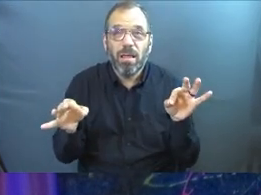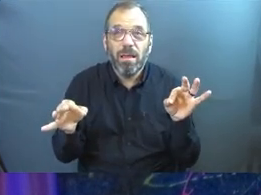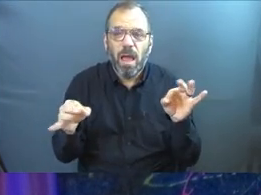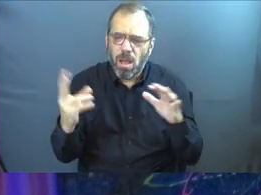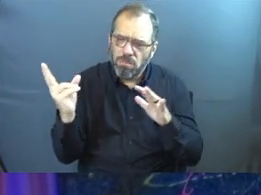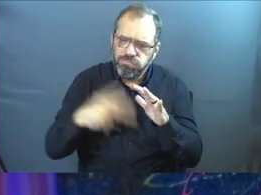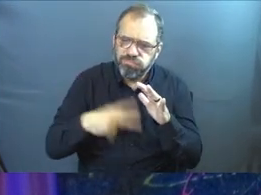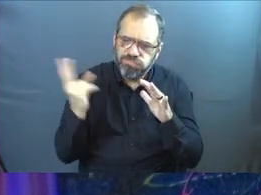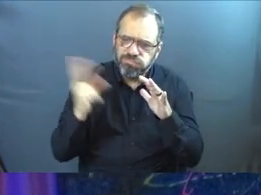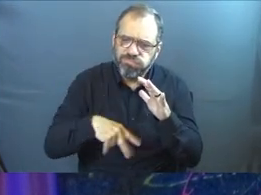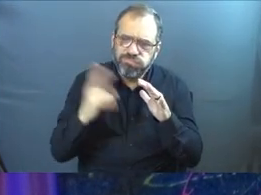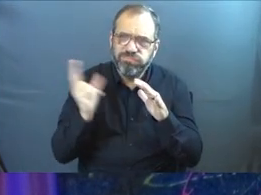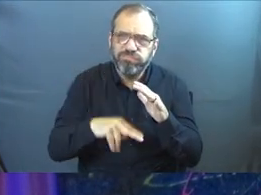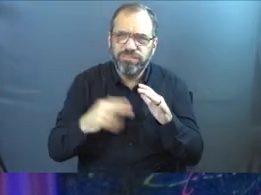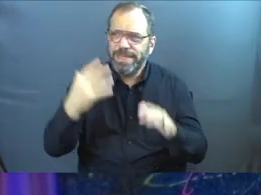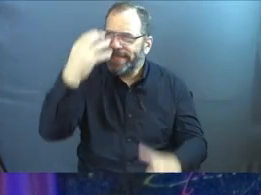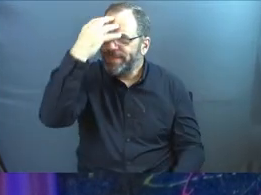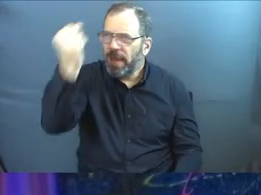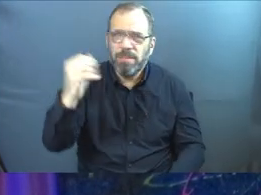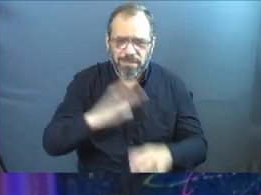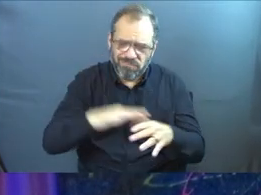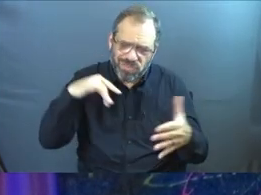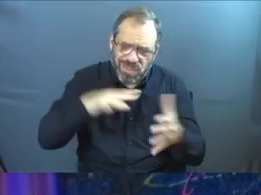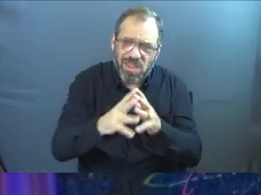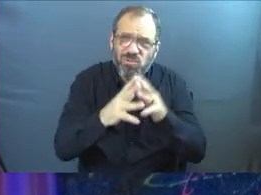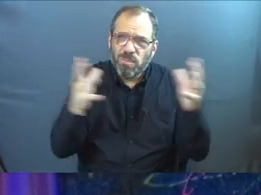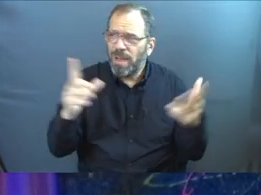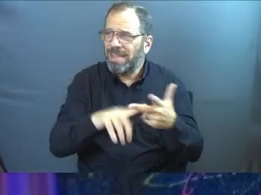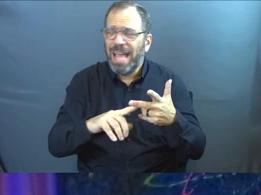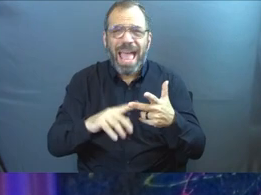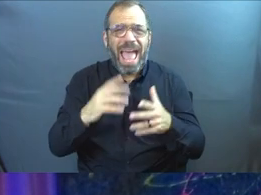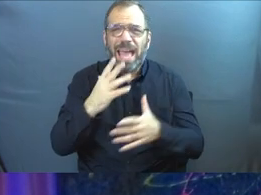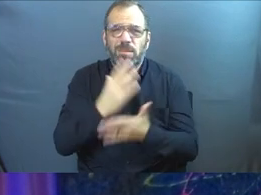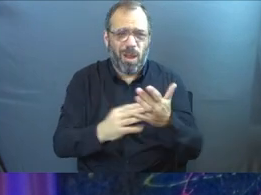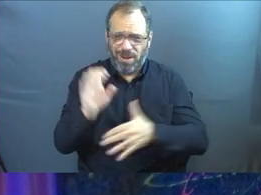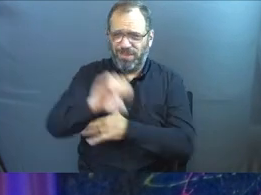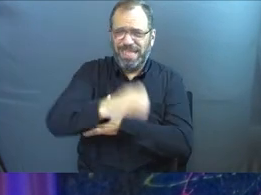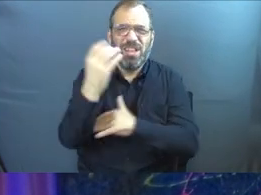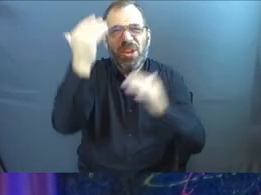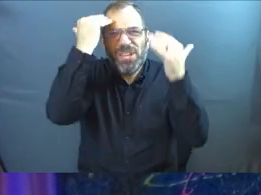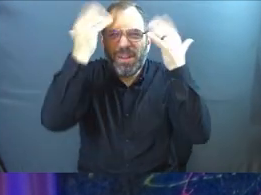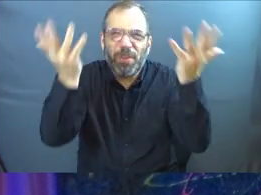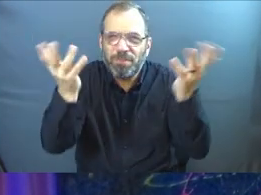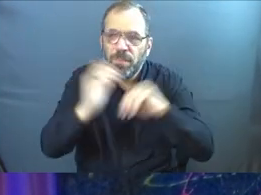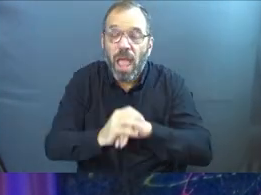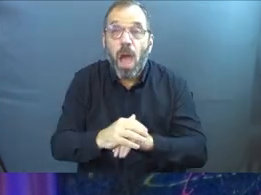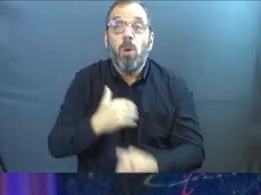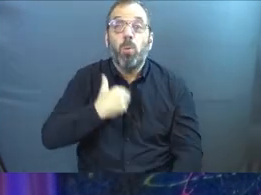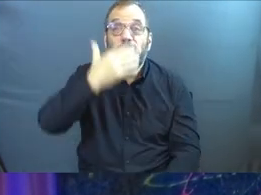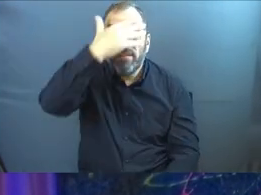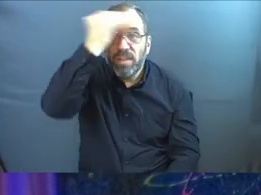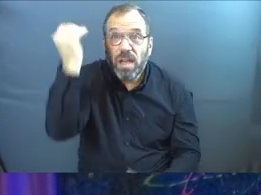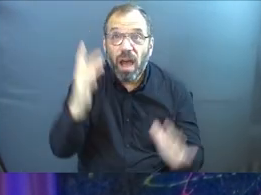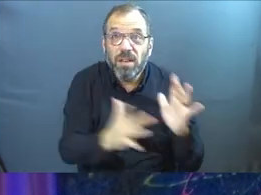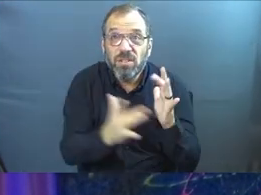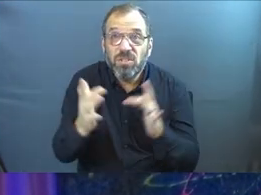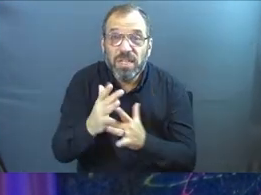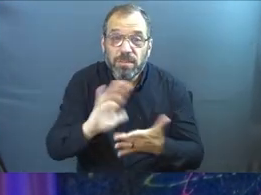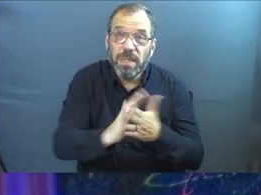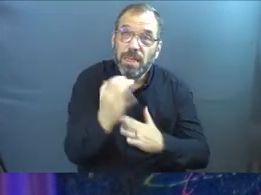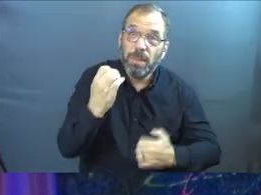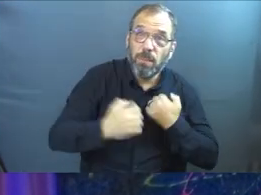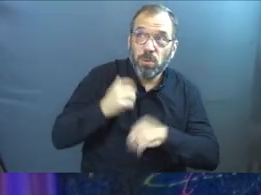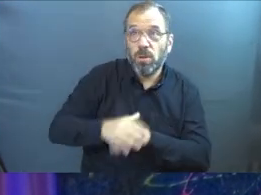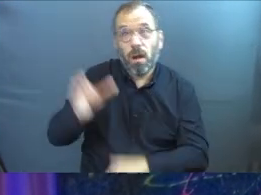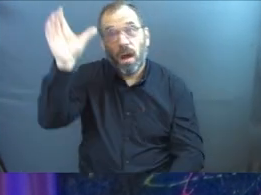And we've read that so much and we've maybe studied it so much and it's so part of Easter and all that kind of stuff. We forget Jesus is being emotional